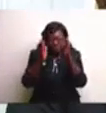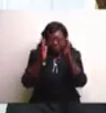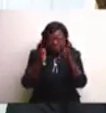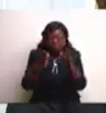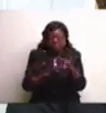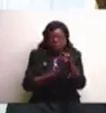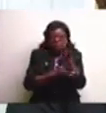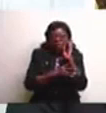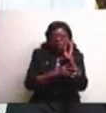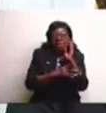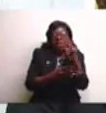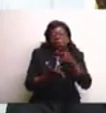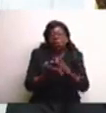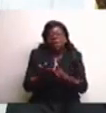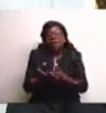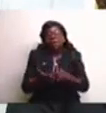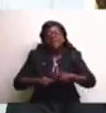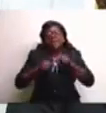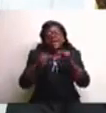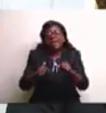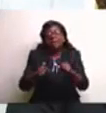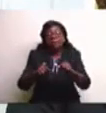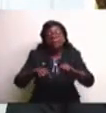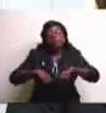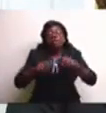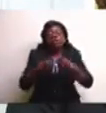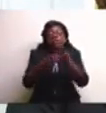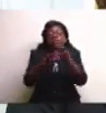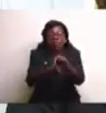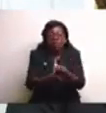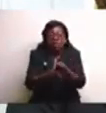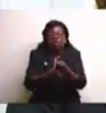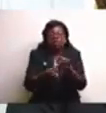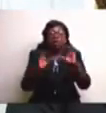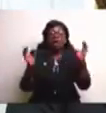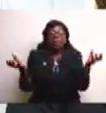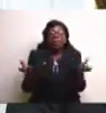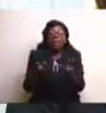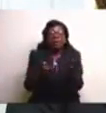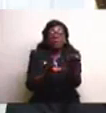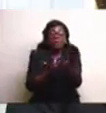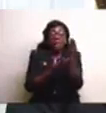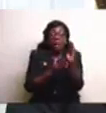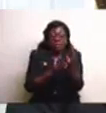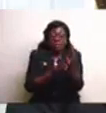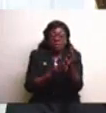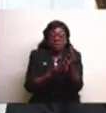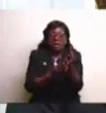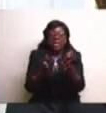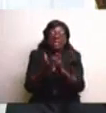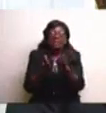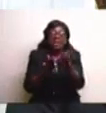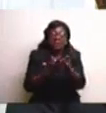on what I was able to contribute, he saw, to the Commonwealth of the Bahamas and the development of the Commonwealth of the Bahamas, Madam